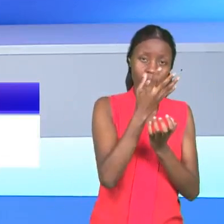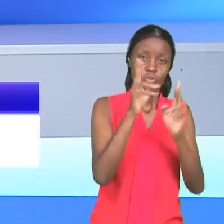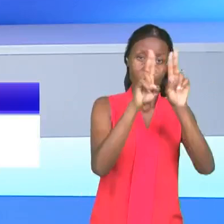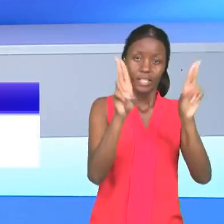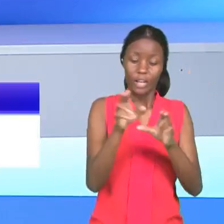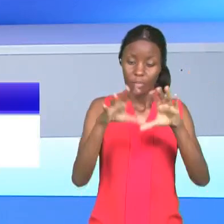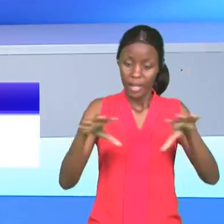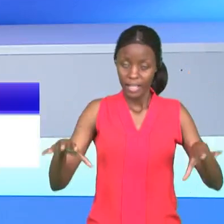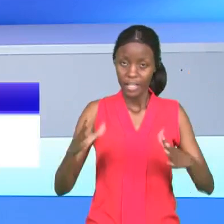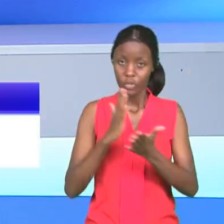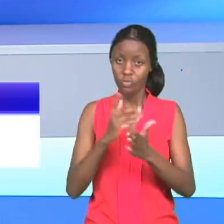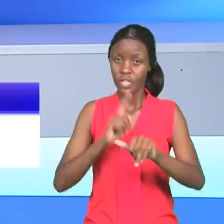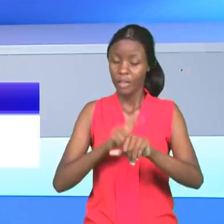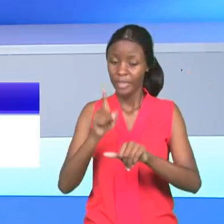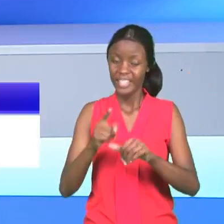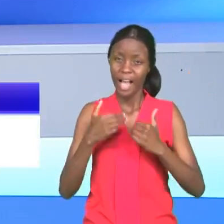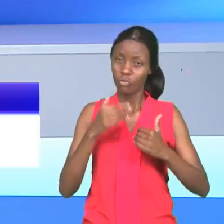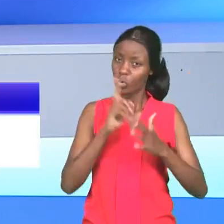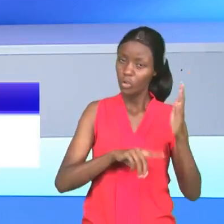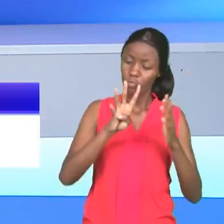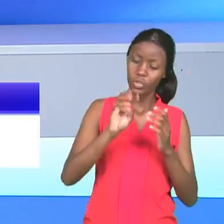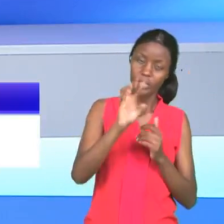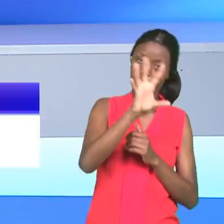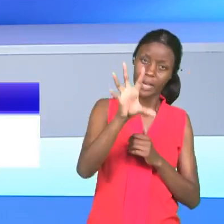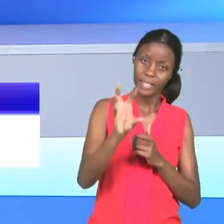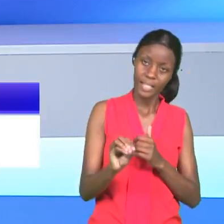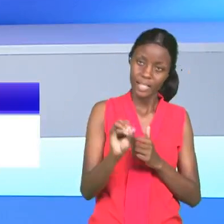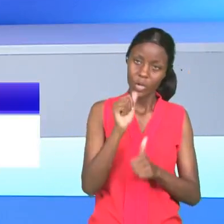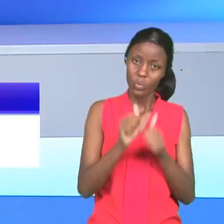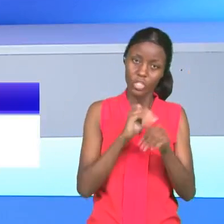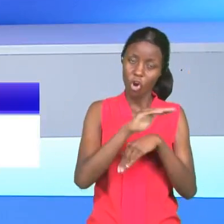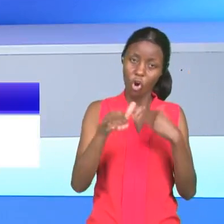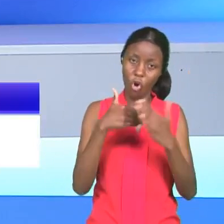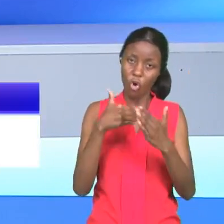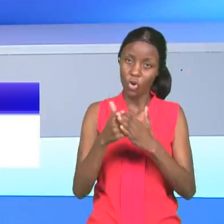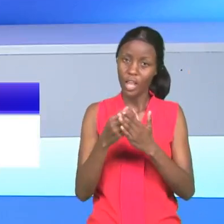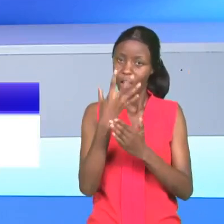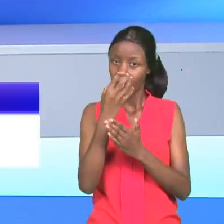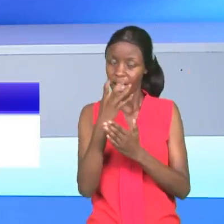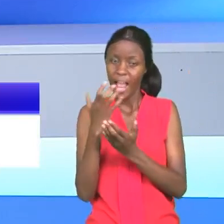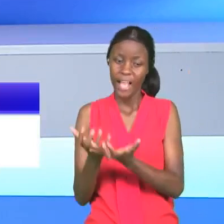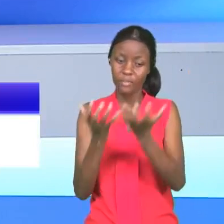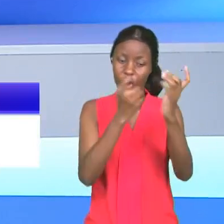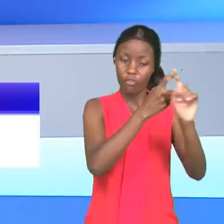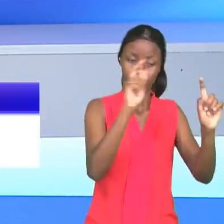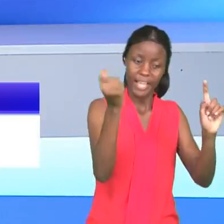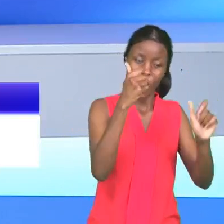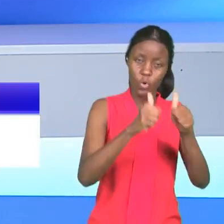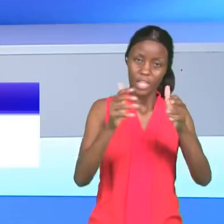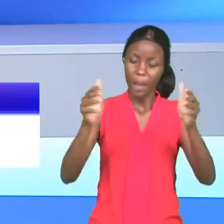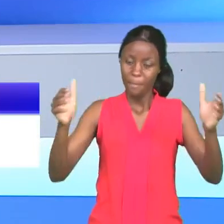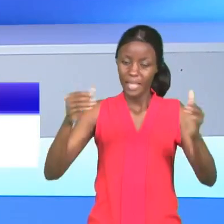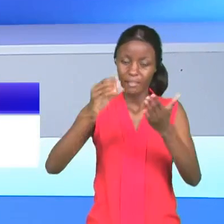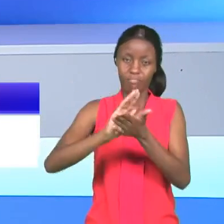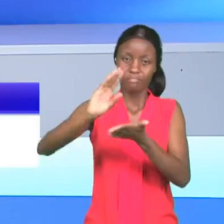as the sector continues to account for about 40% of the all horticultural exports, being Kenya being the largest supplier of